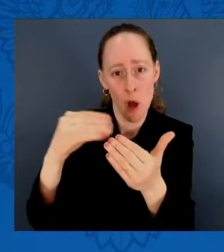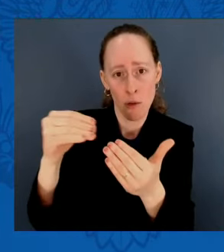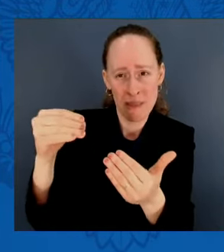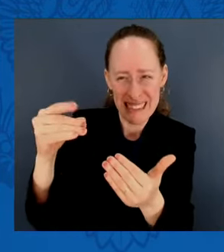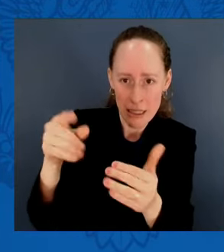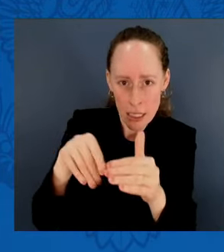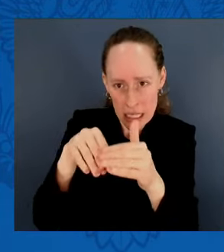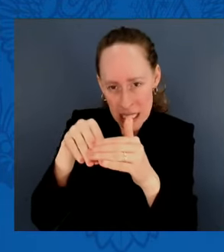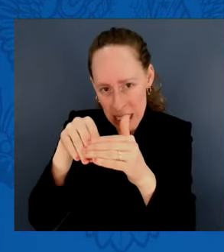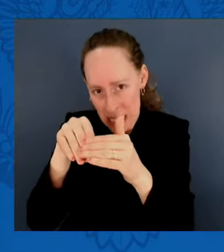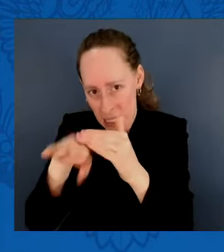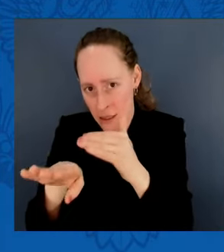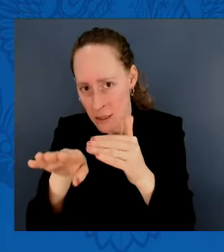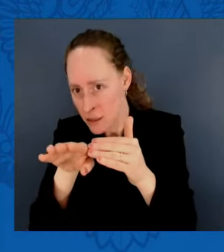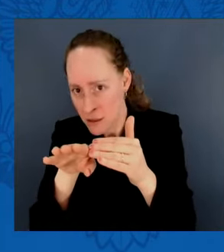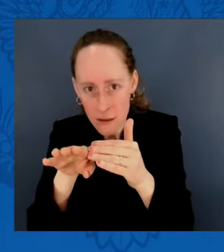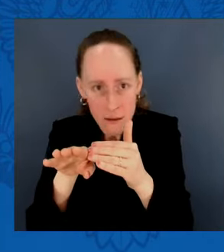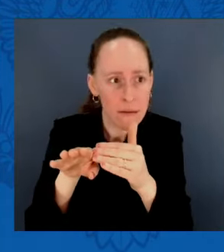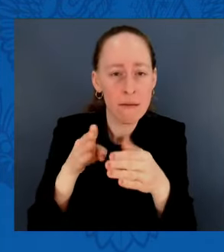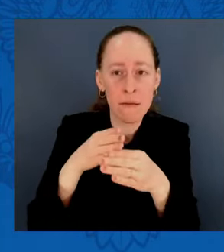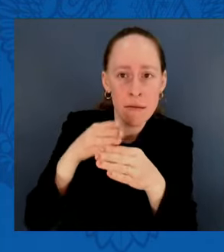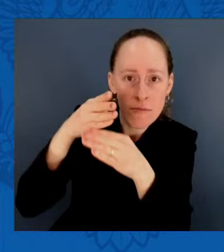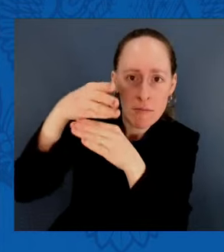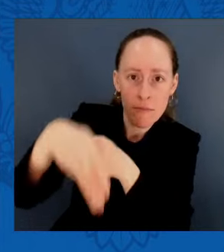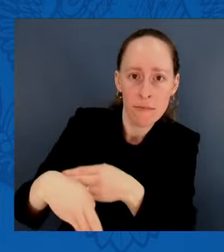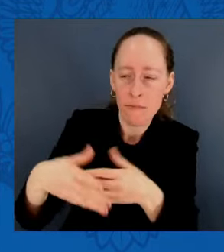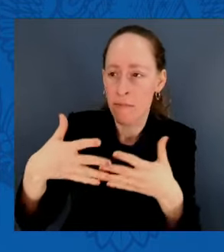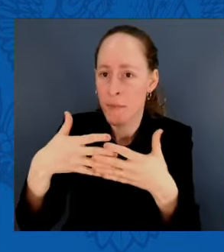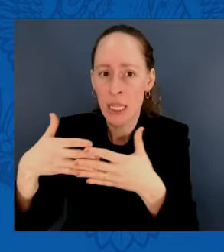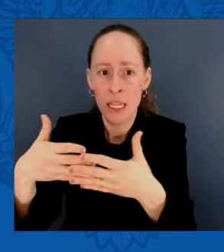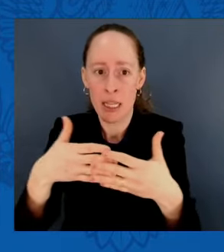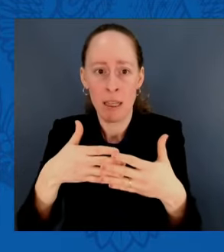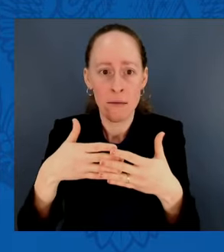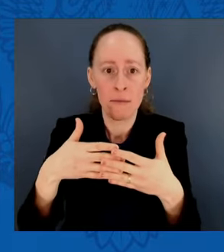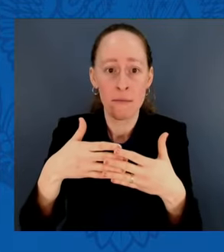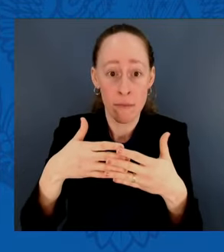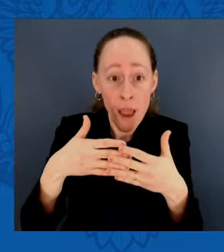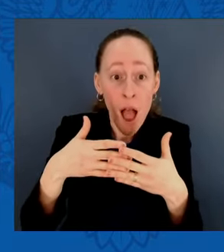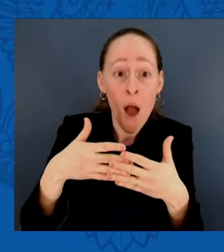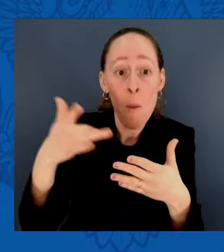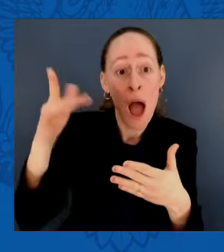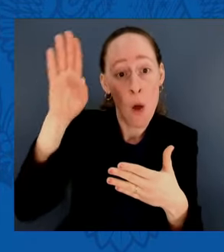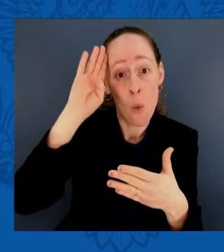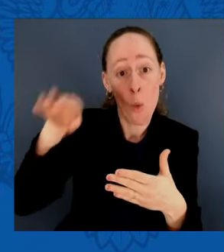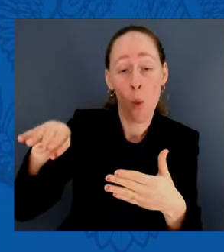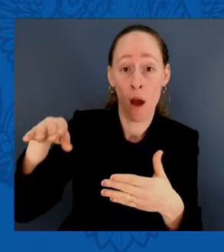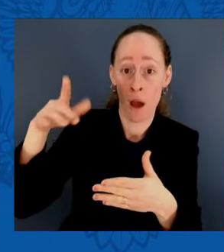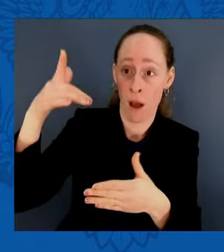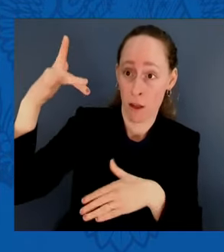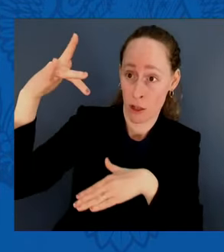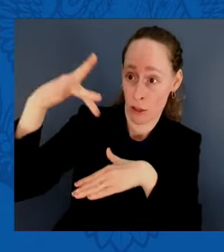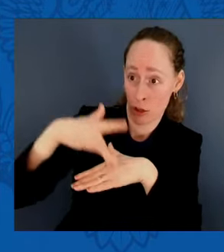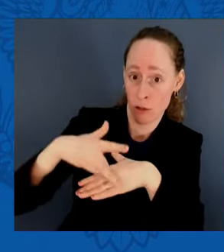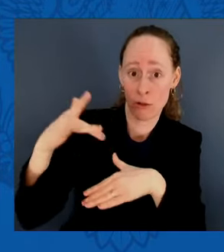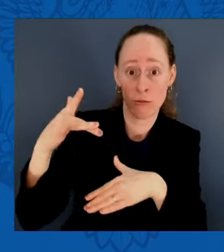country, it's 6 to 8 years before they have a hearing. And it's worth taking the chance of the